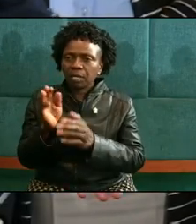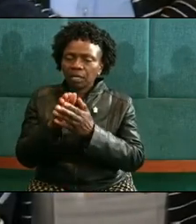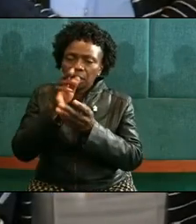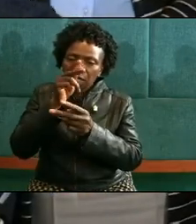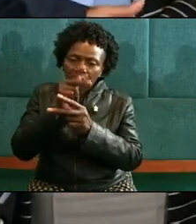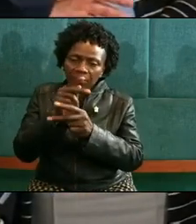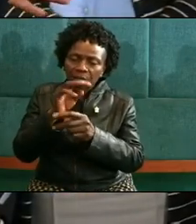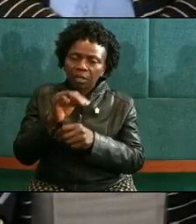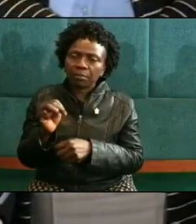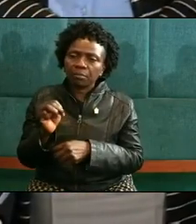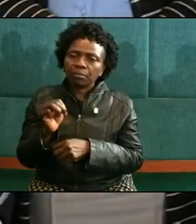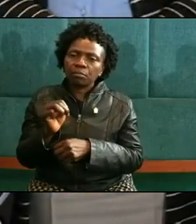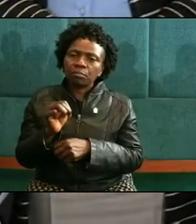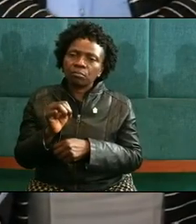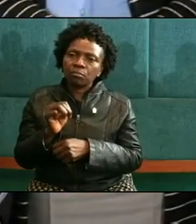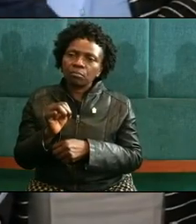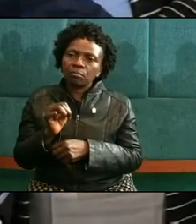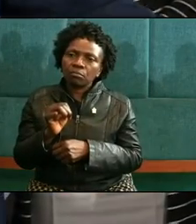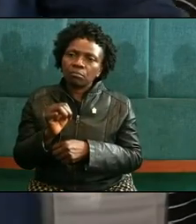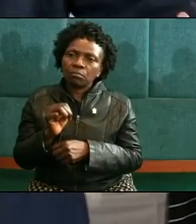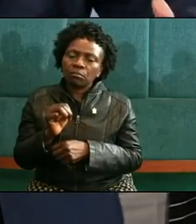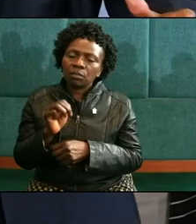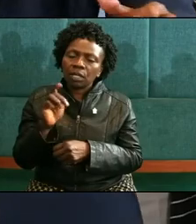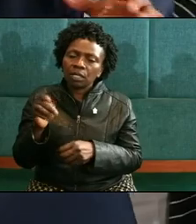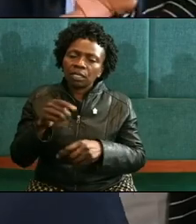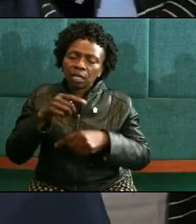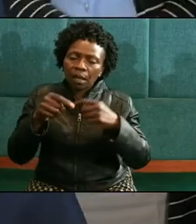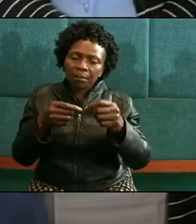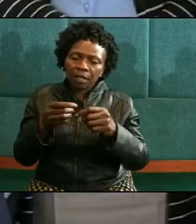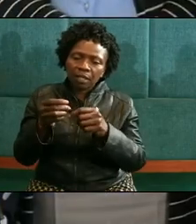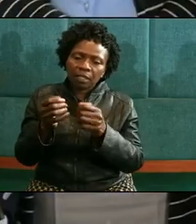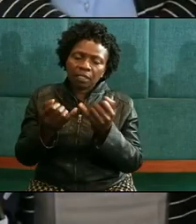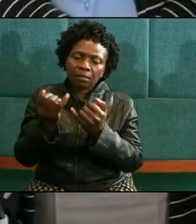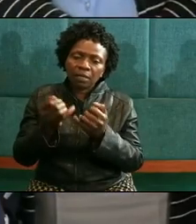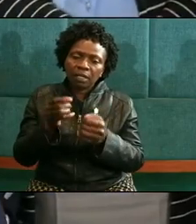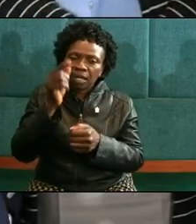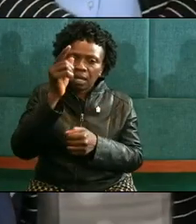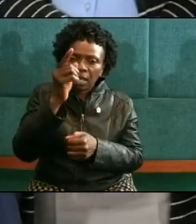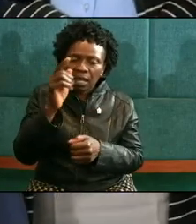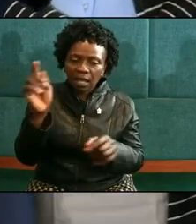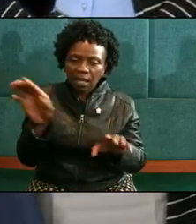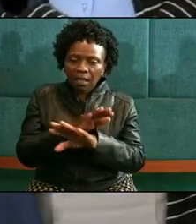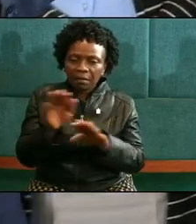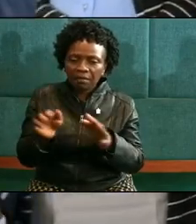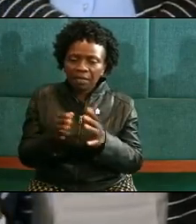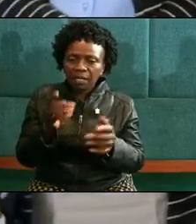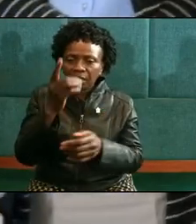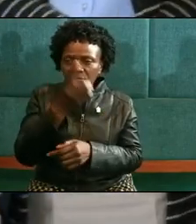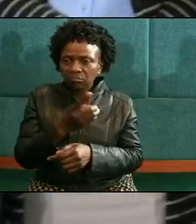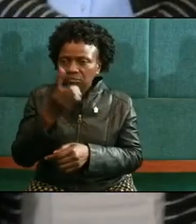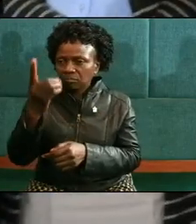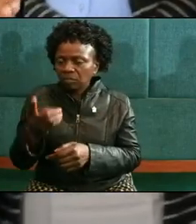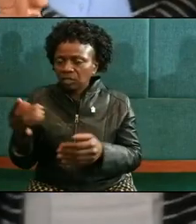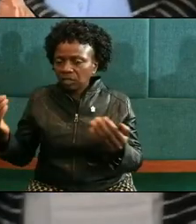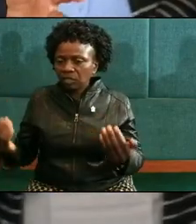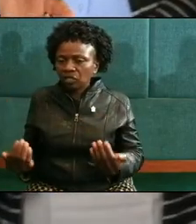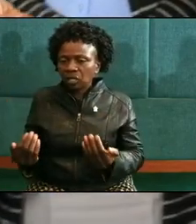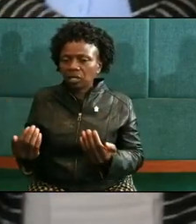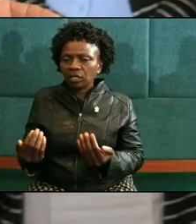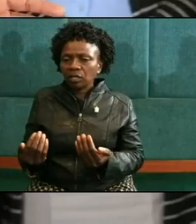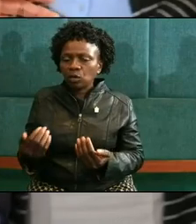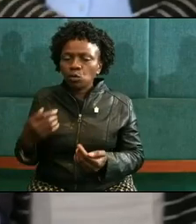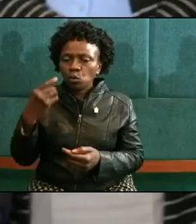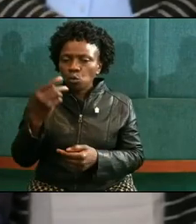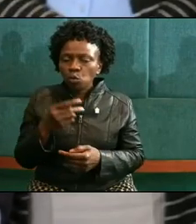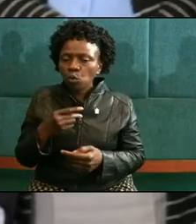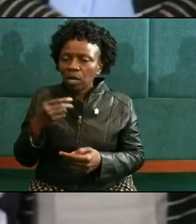keep them. That this coming Sabbath, every single child old enough to understand the